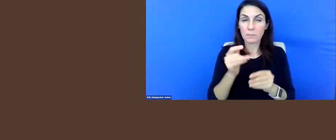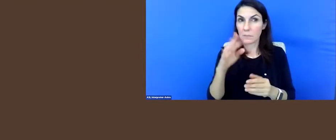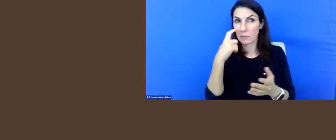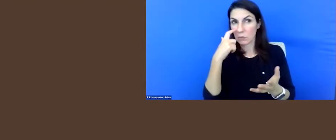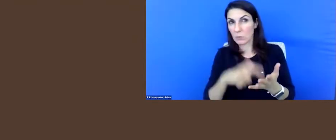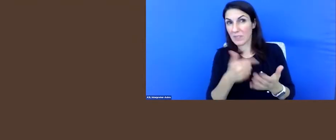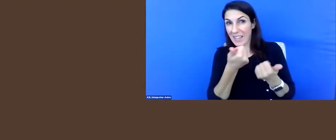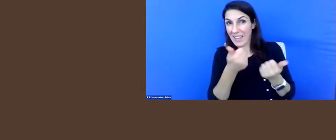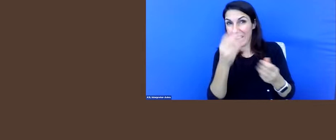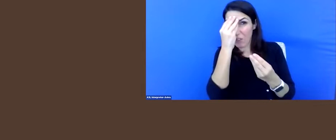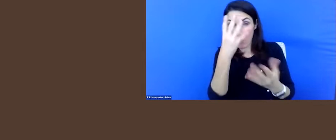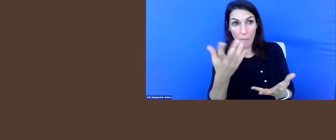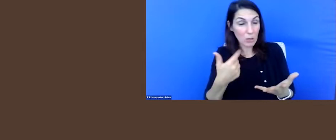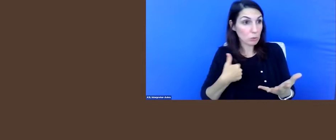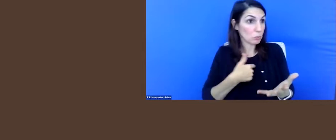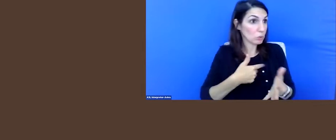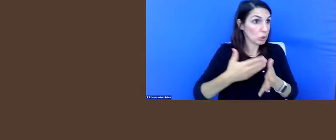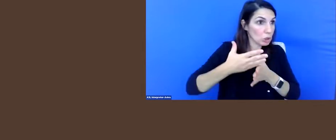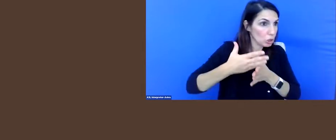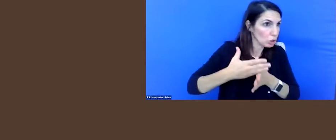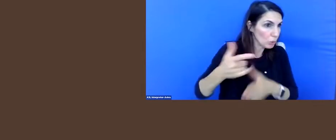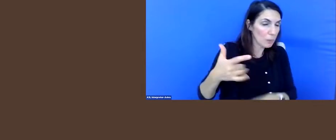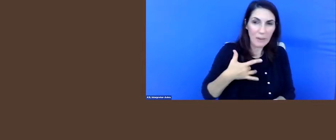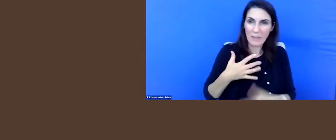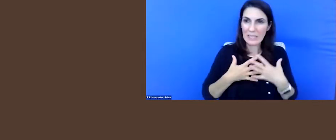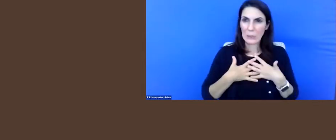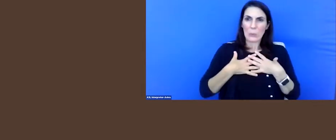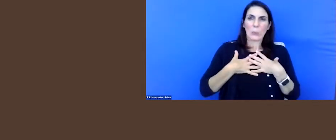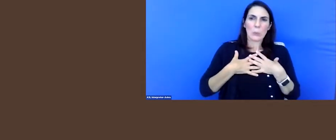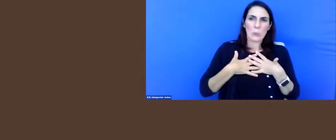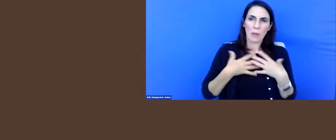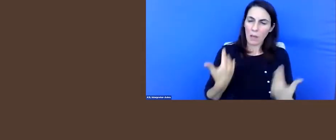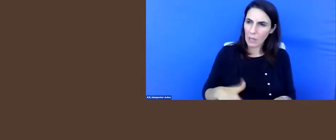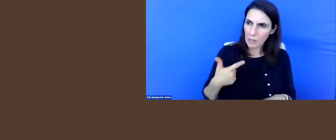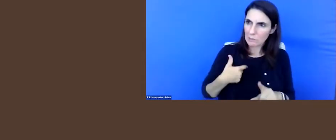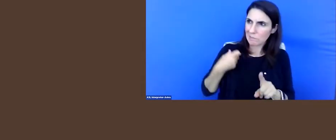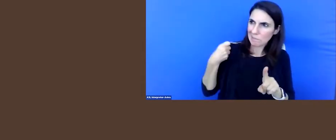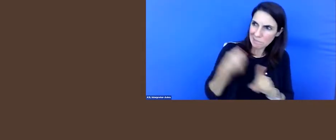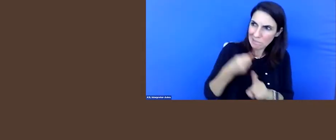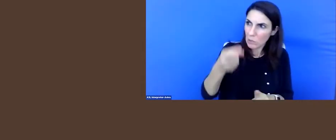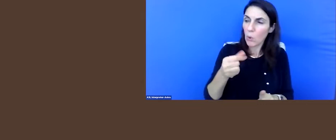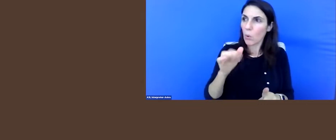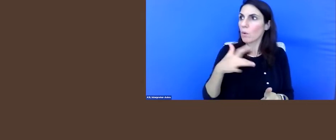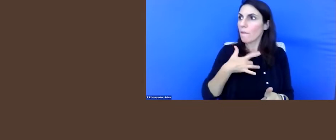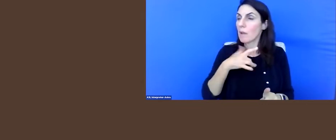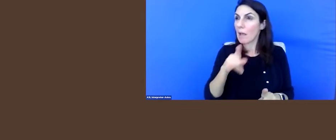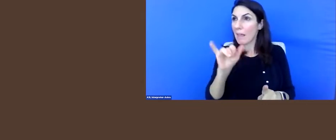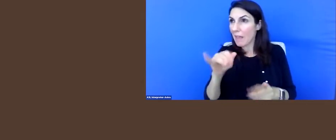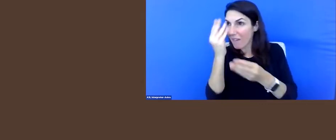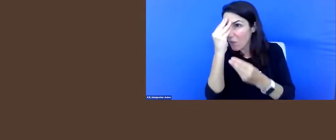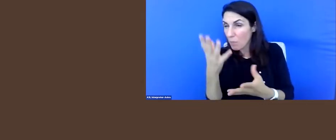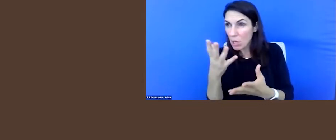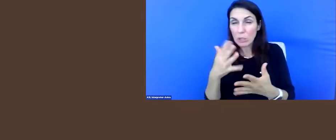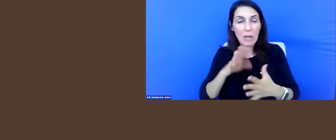we share with you today, you find triggering or upsetting and want to